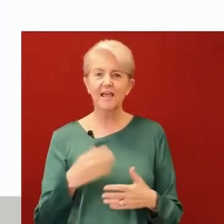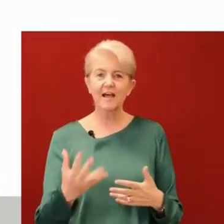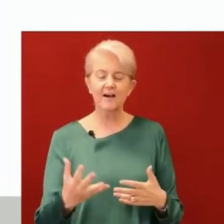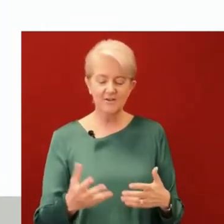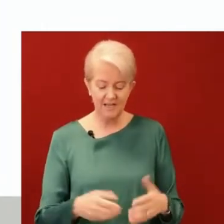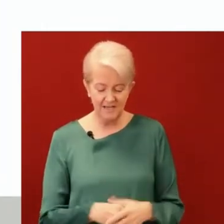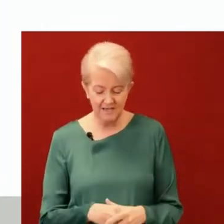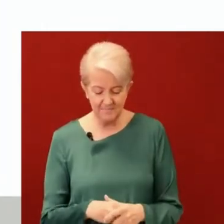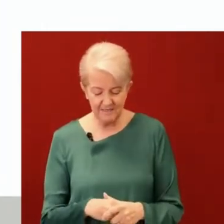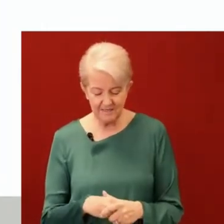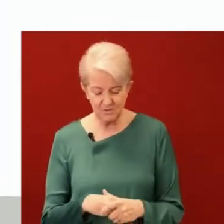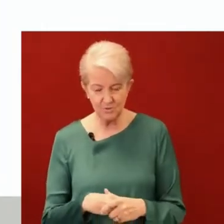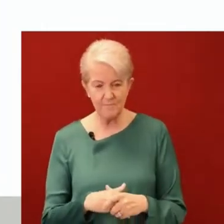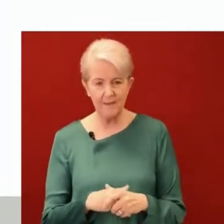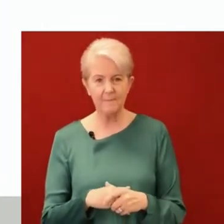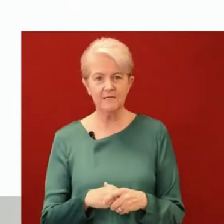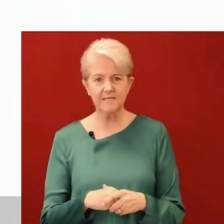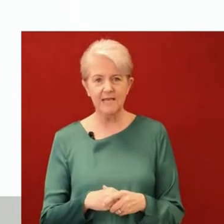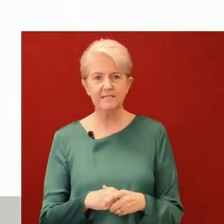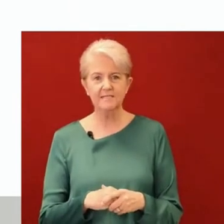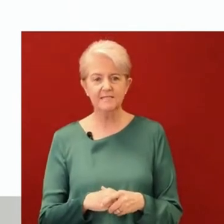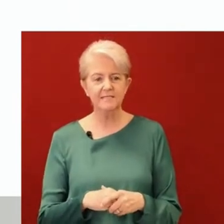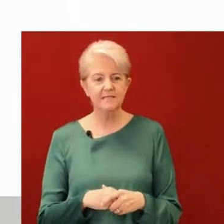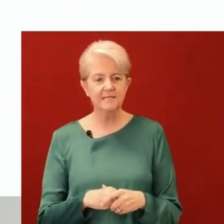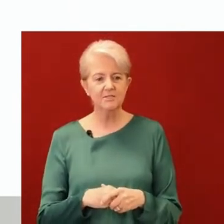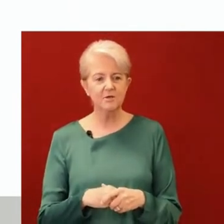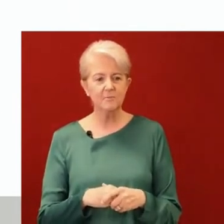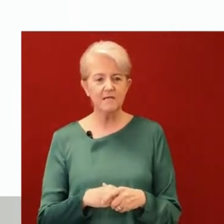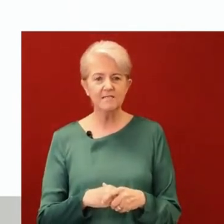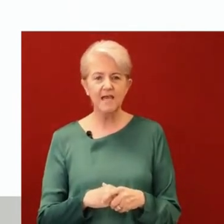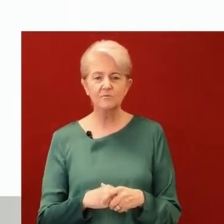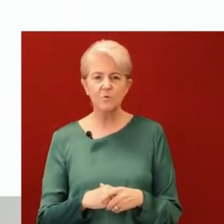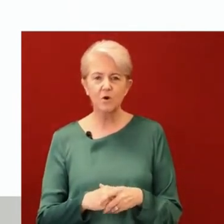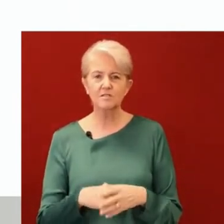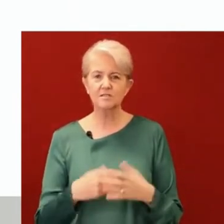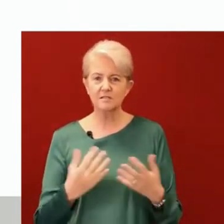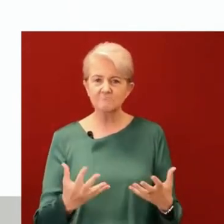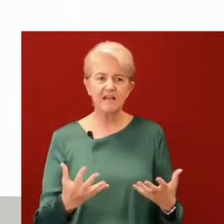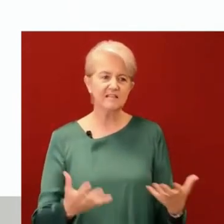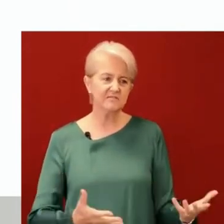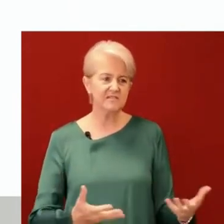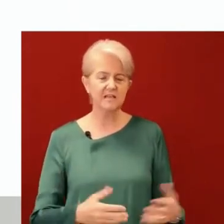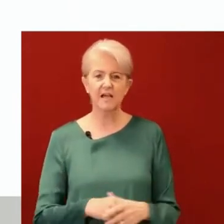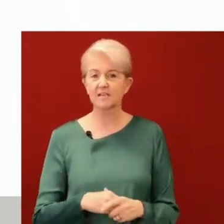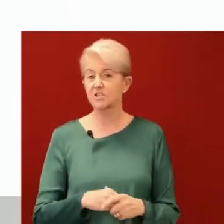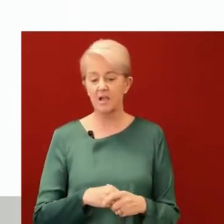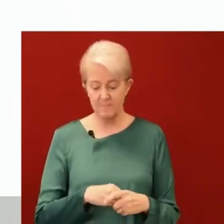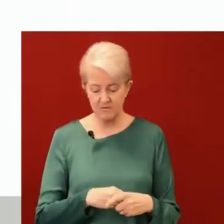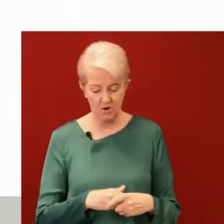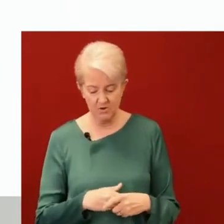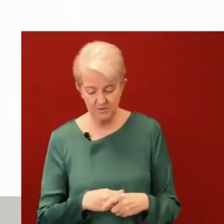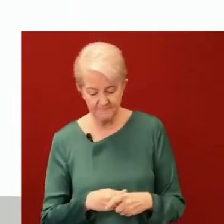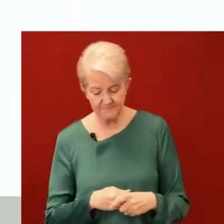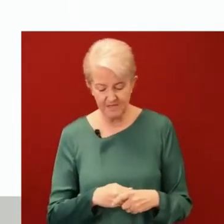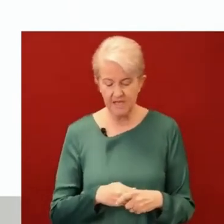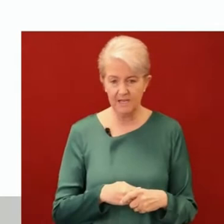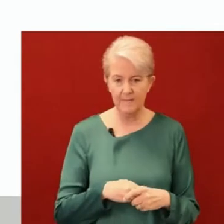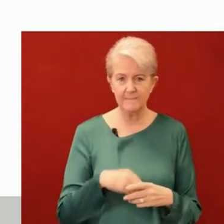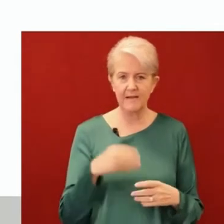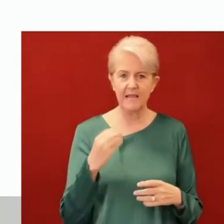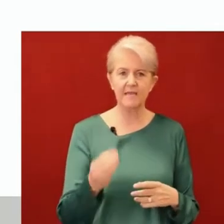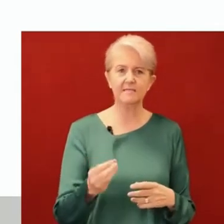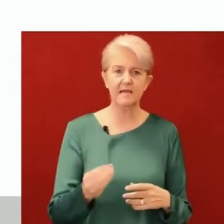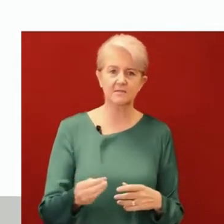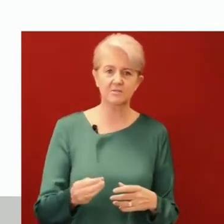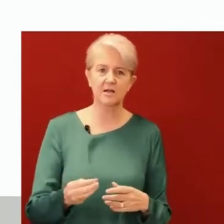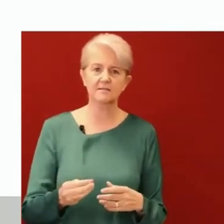So now let's talk about my dad. So my dad was, as I've said, a charming rogue,